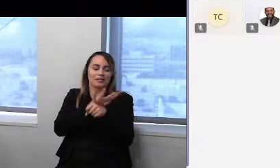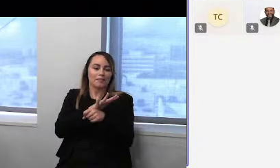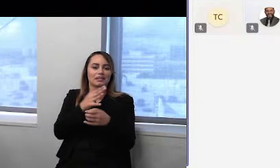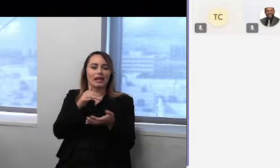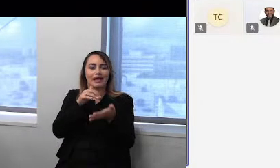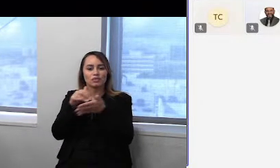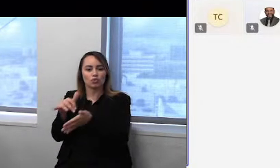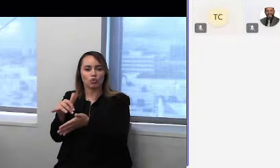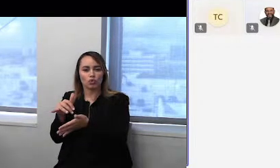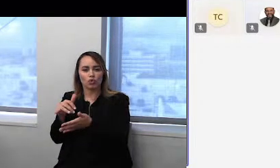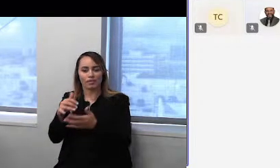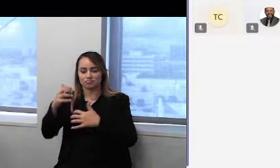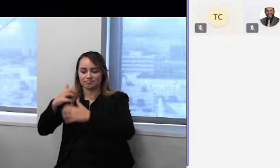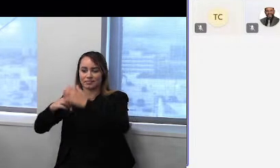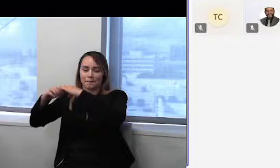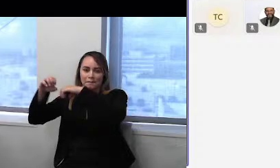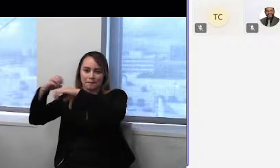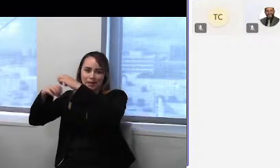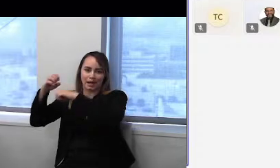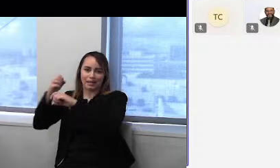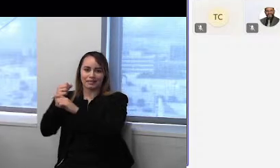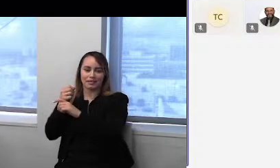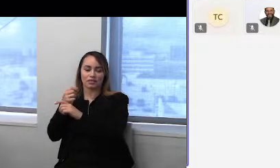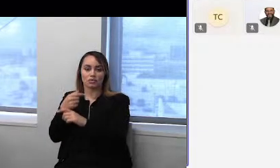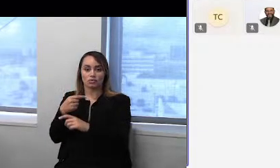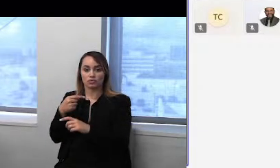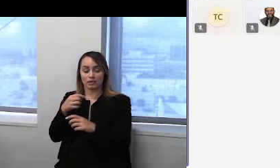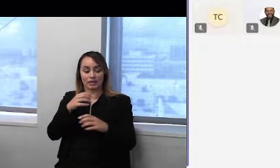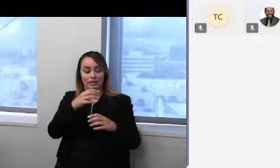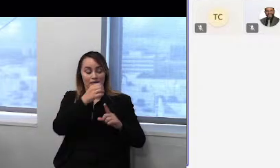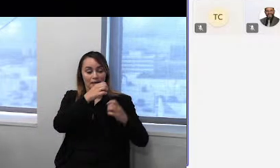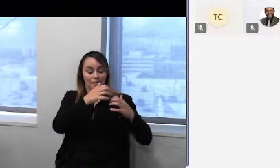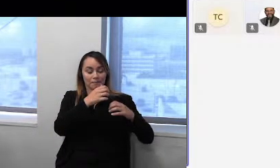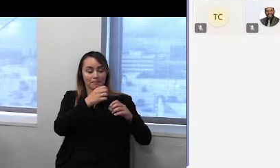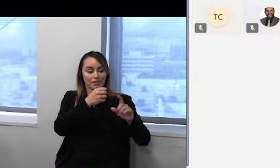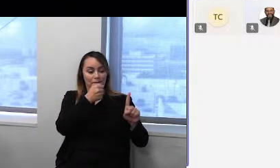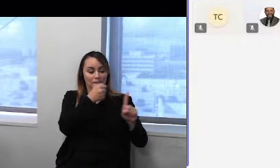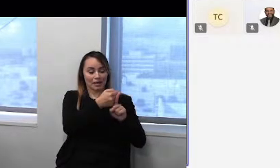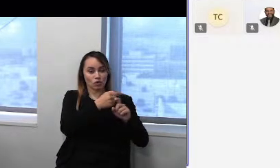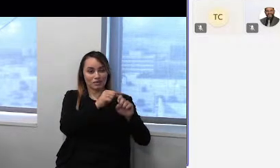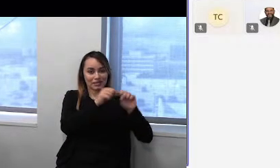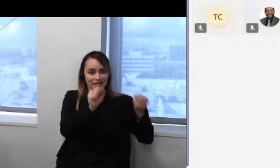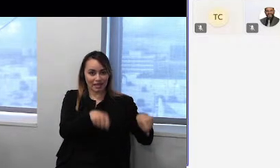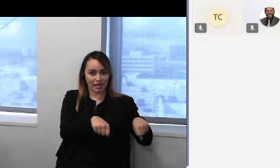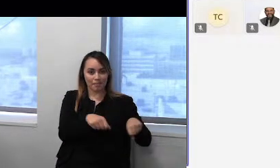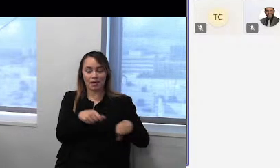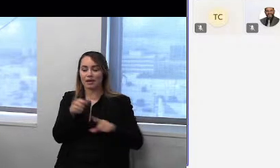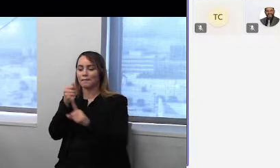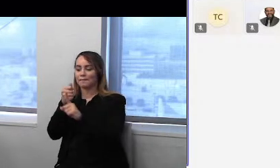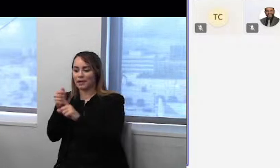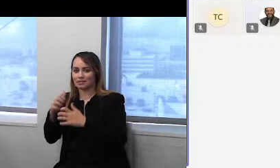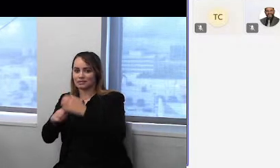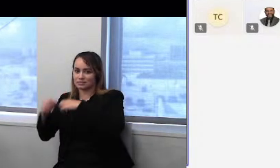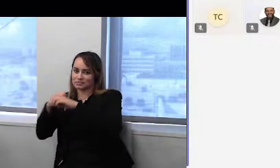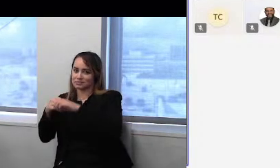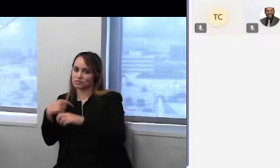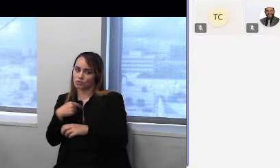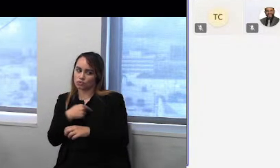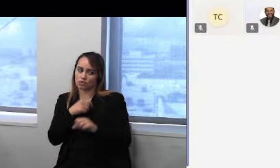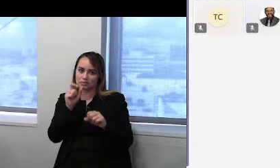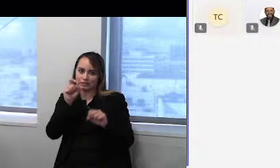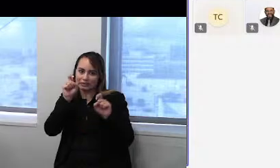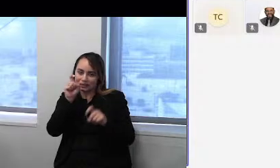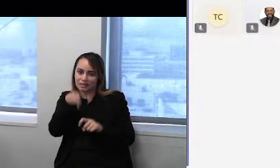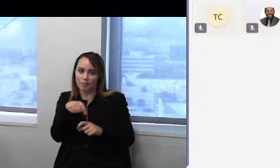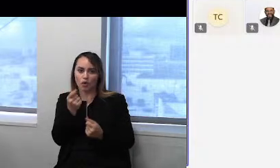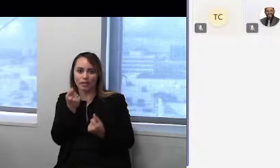to. One thing is do the system impact, and the other one is do the full facility studies and understand the dynamic of that resource when